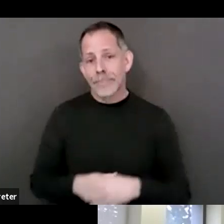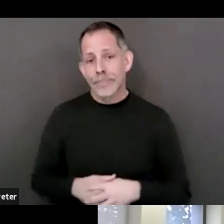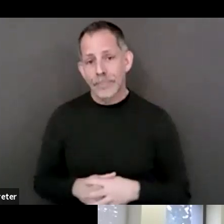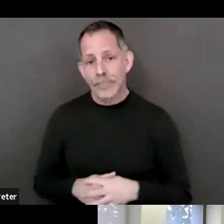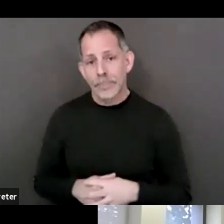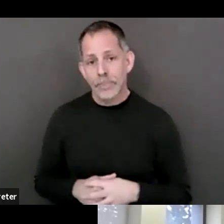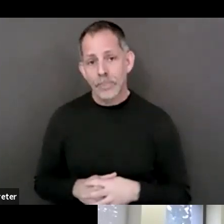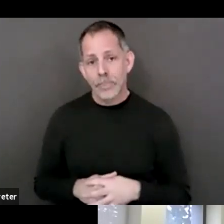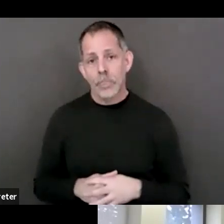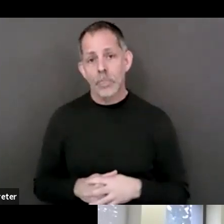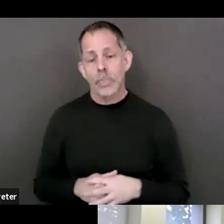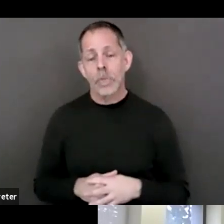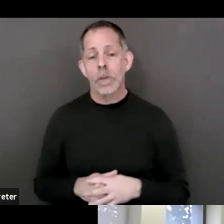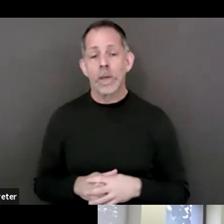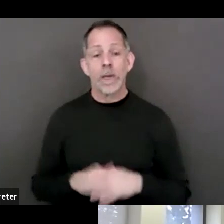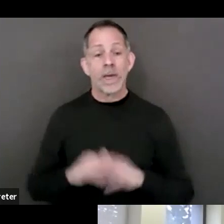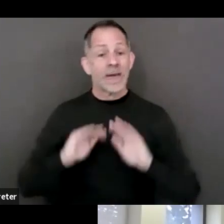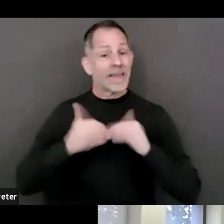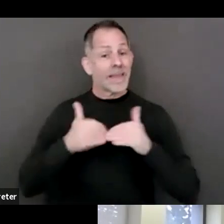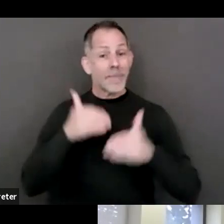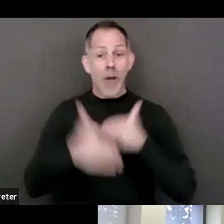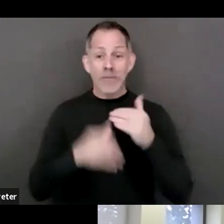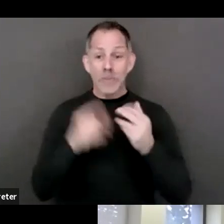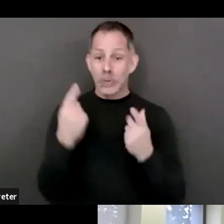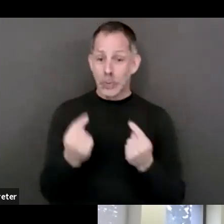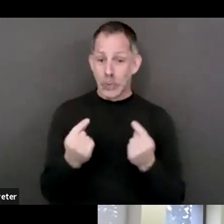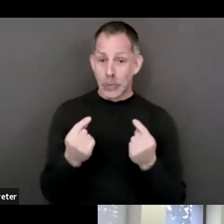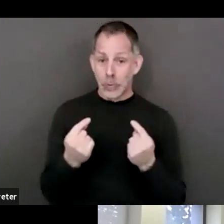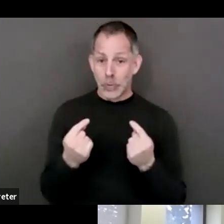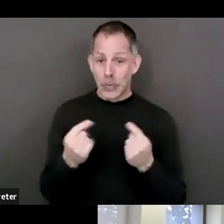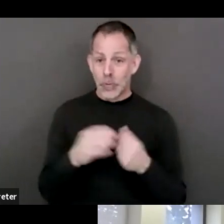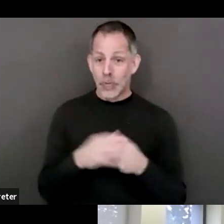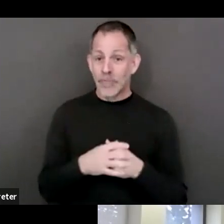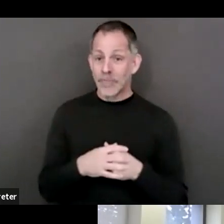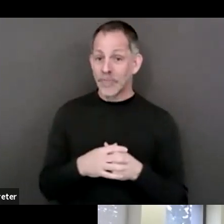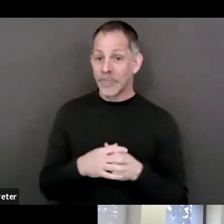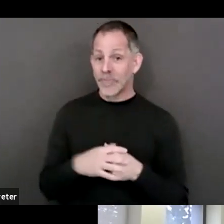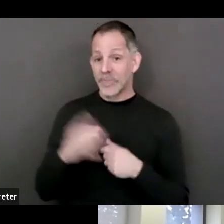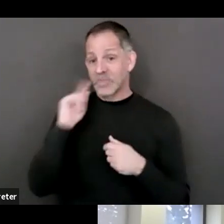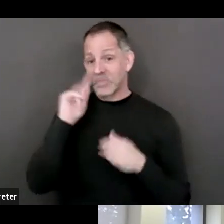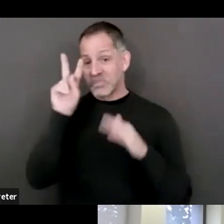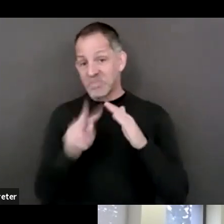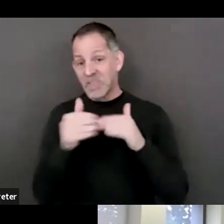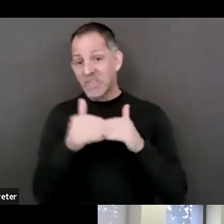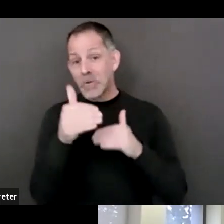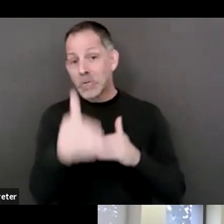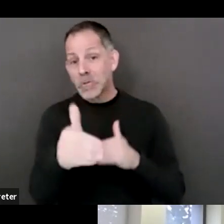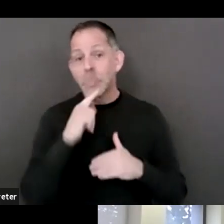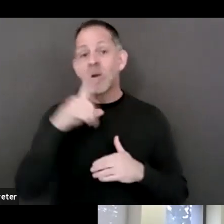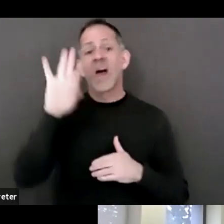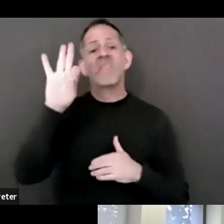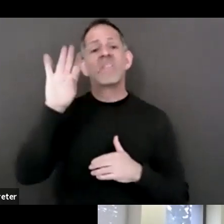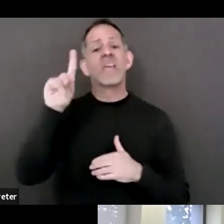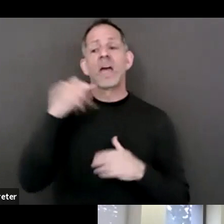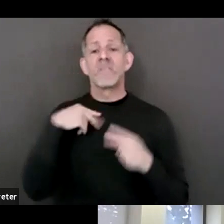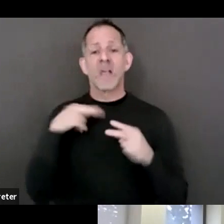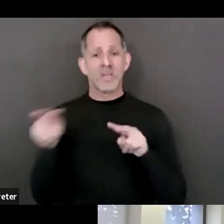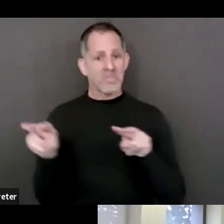future, the FDA would say, okay, presumably their panel would meet, and